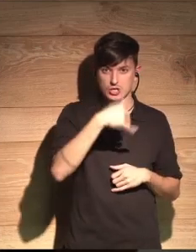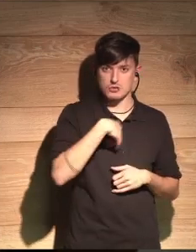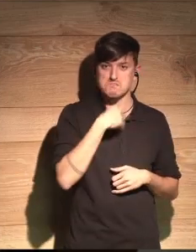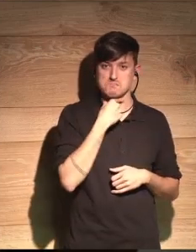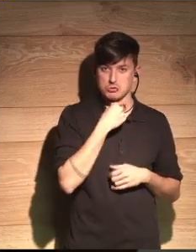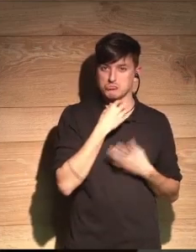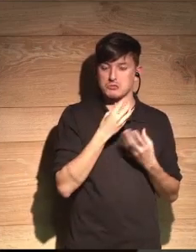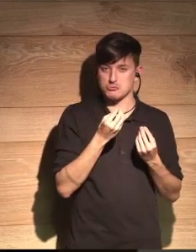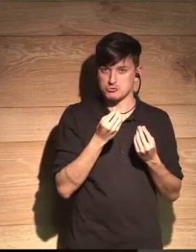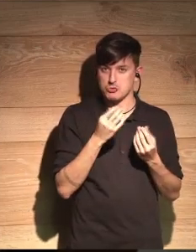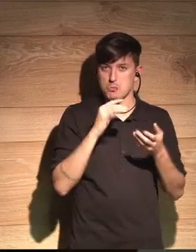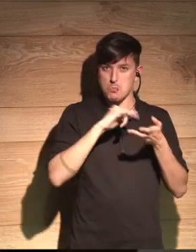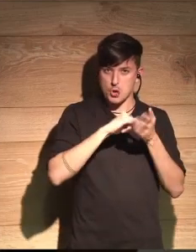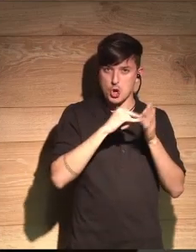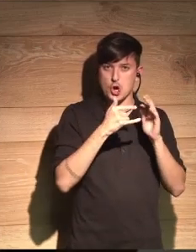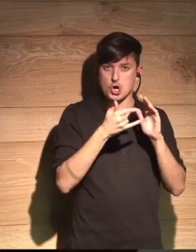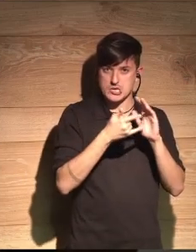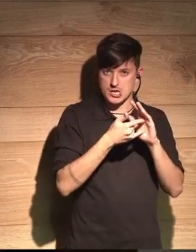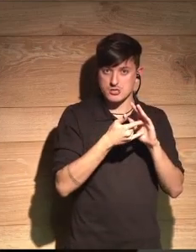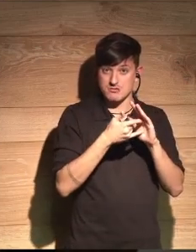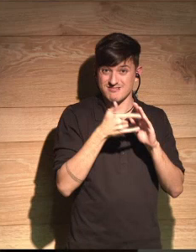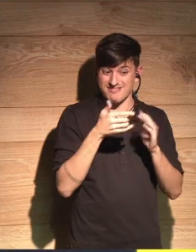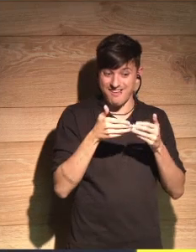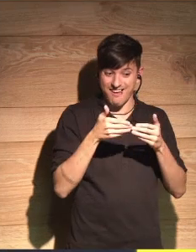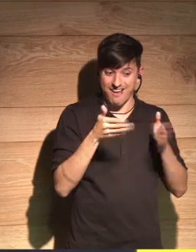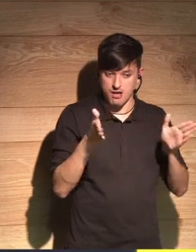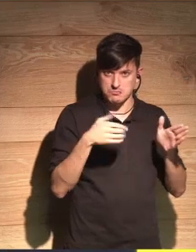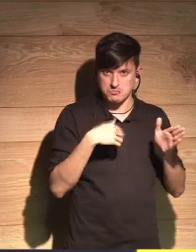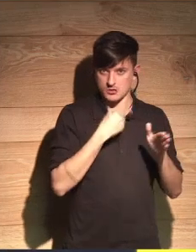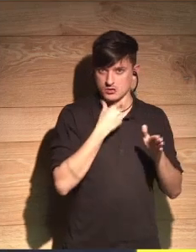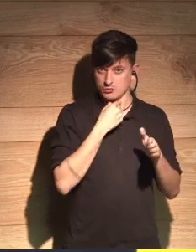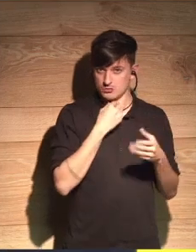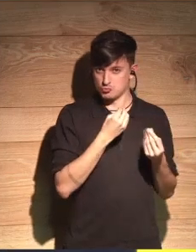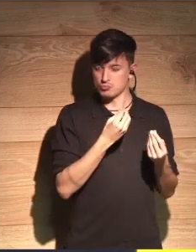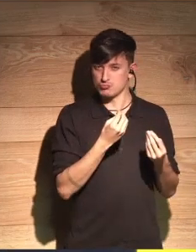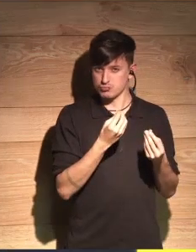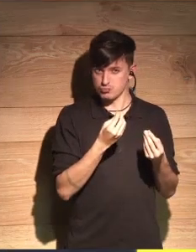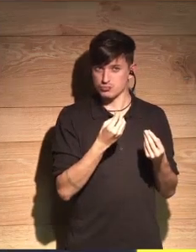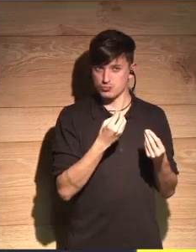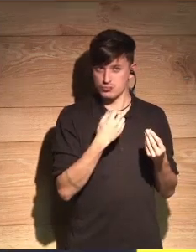different Telefónica Foundation events, and I very much